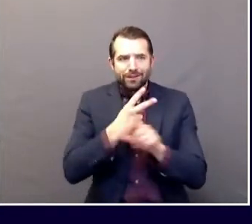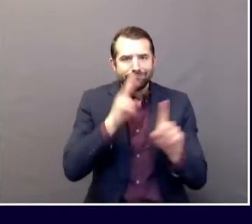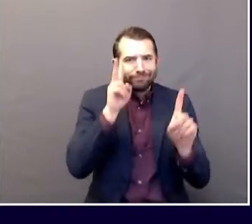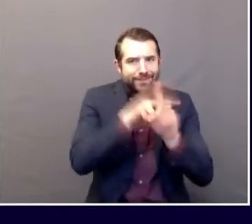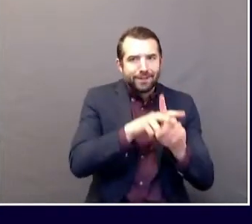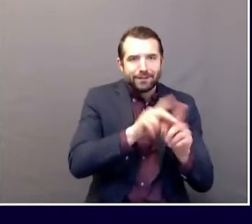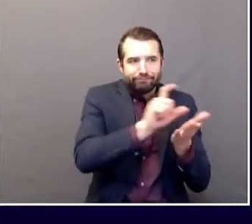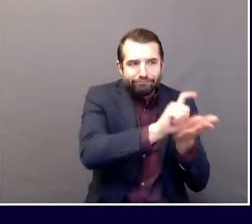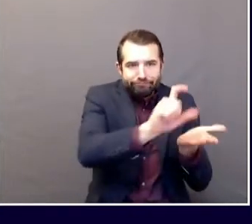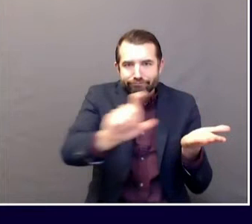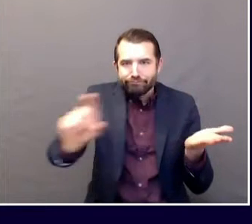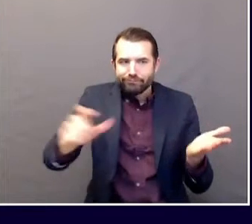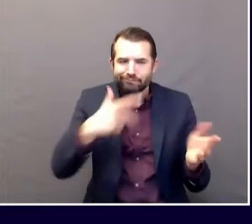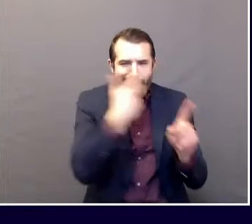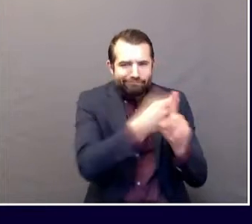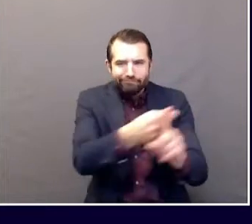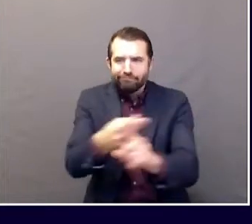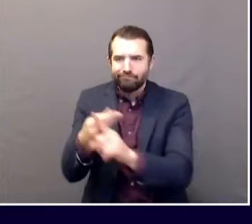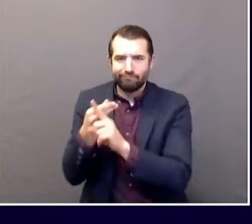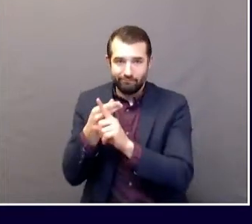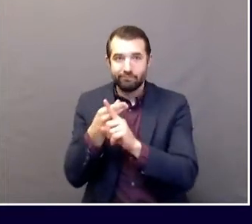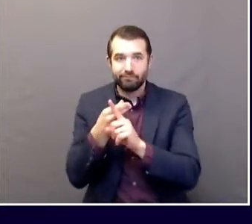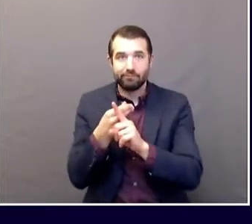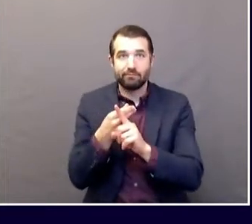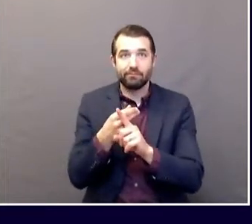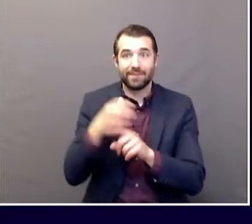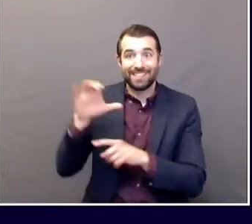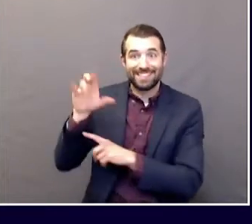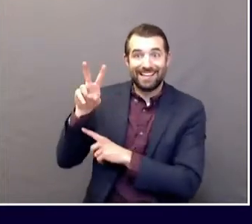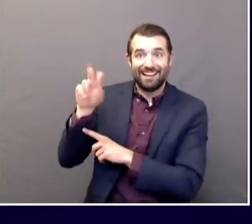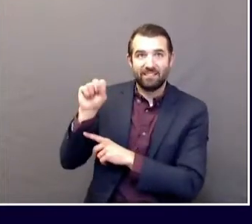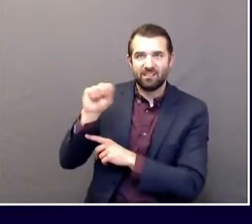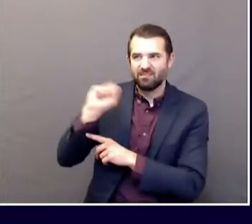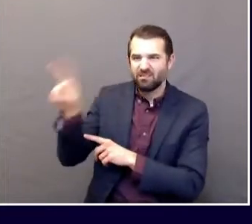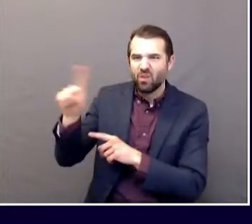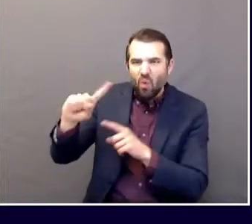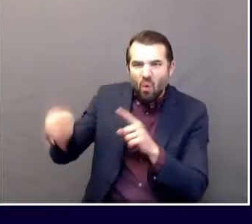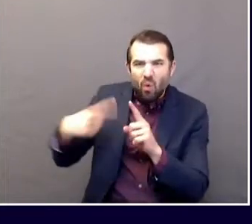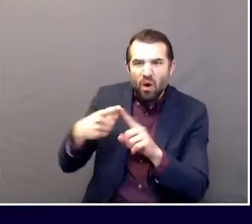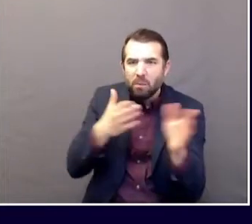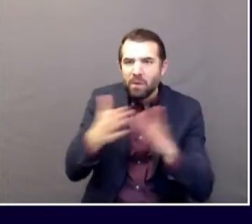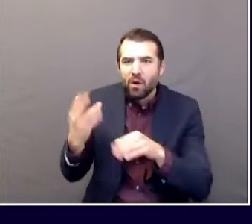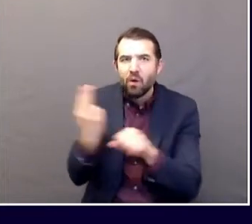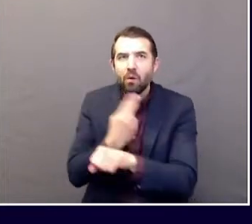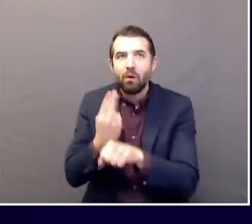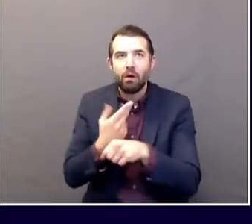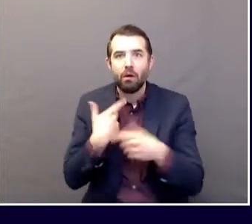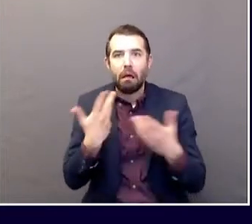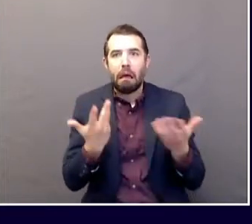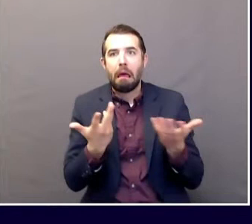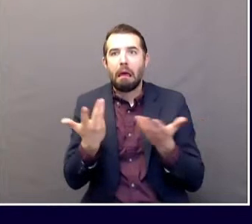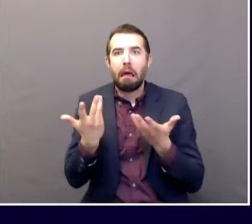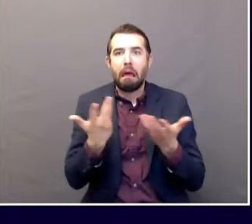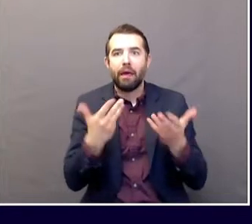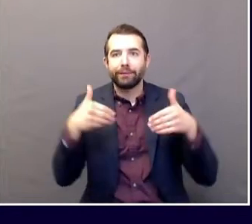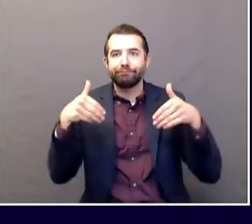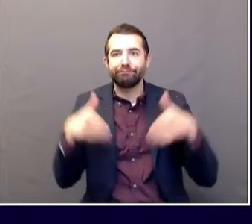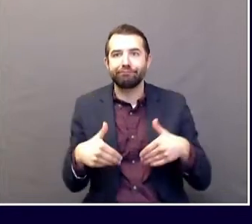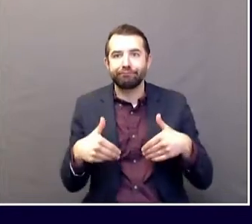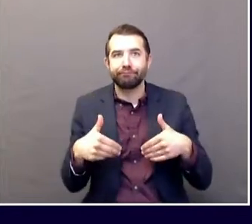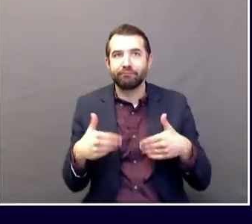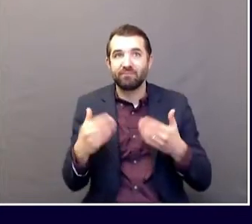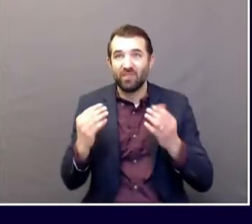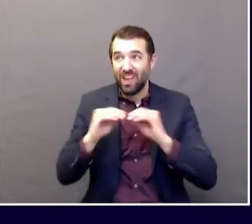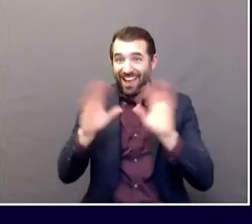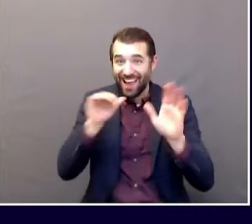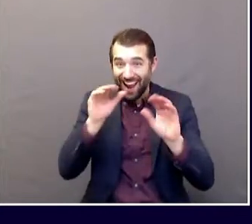date that CVS was not able to specify for us. We are doing this because we want every single dose